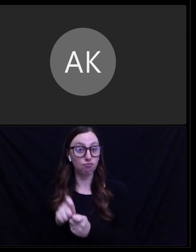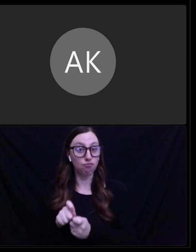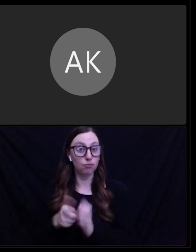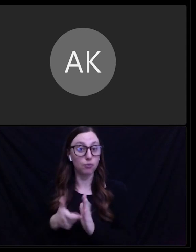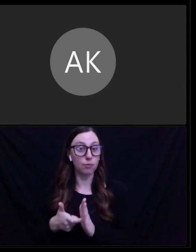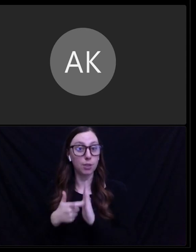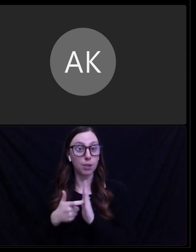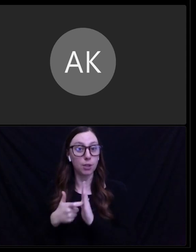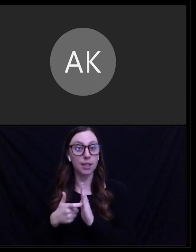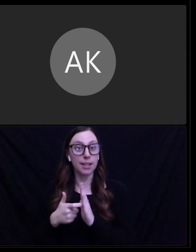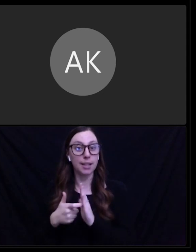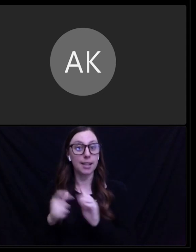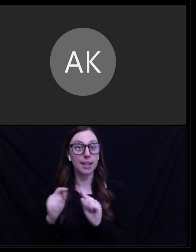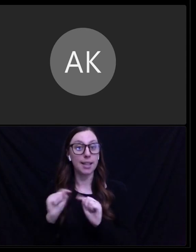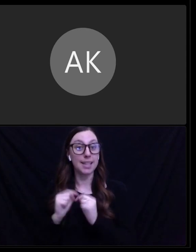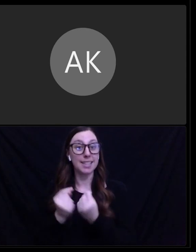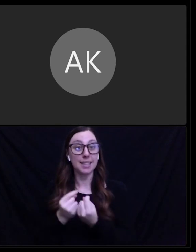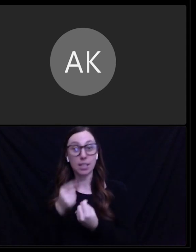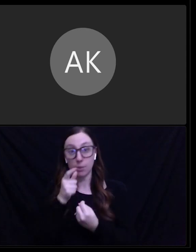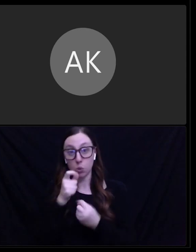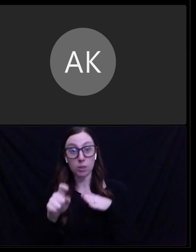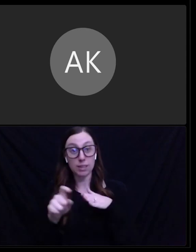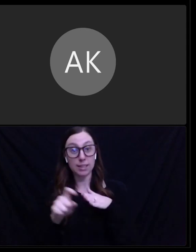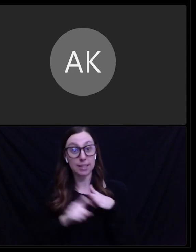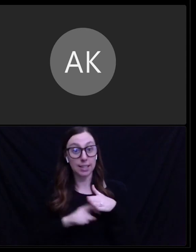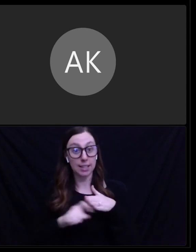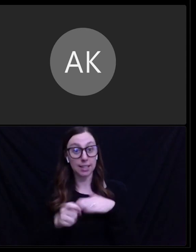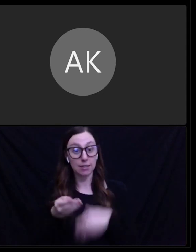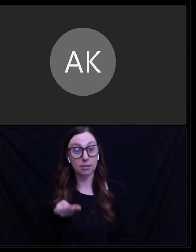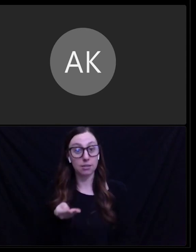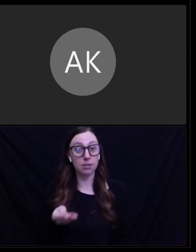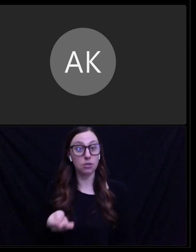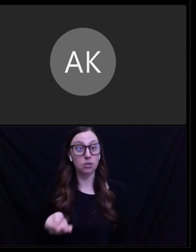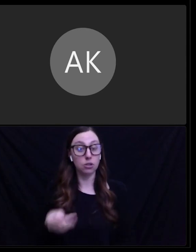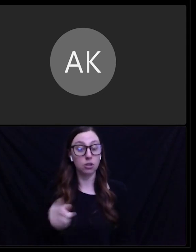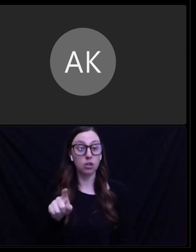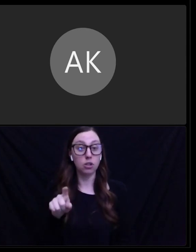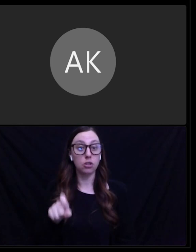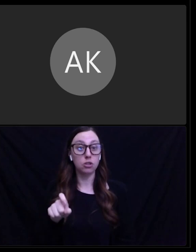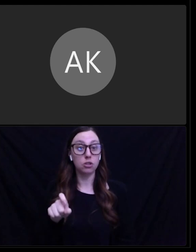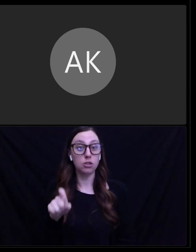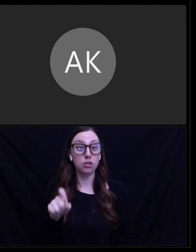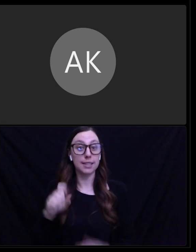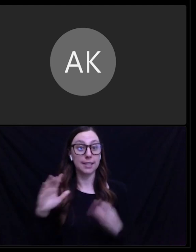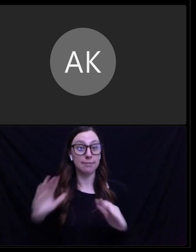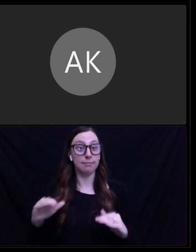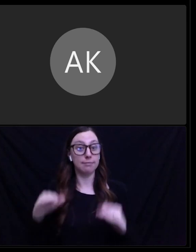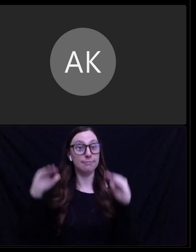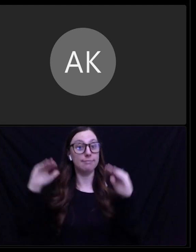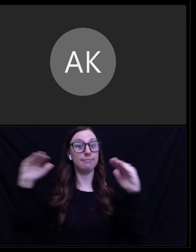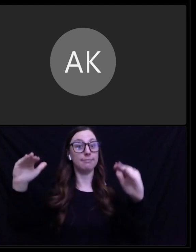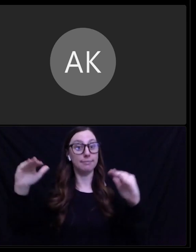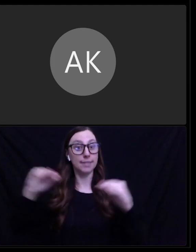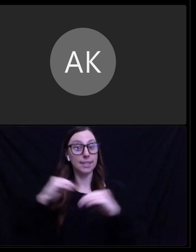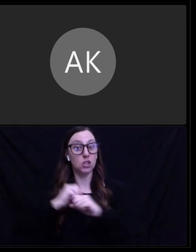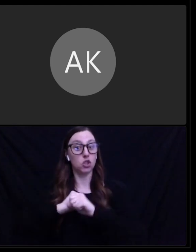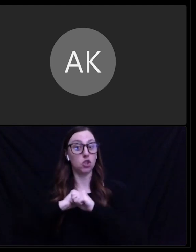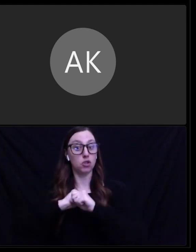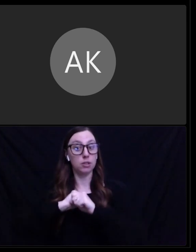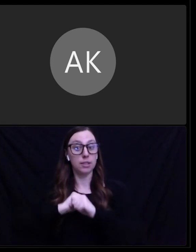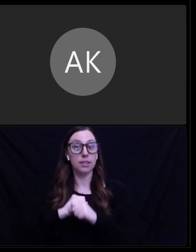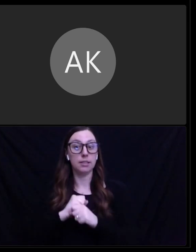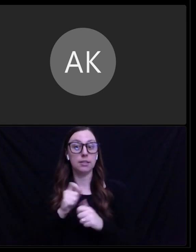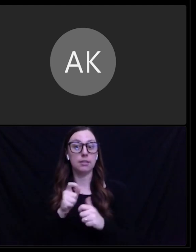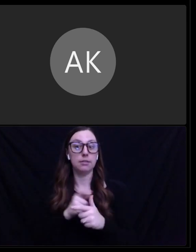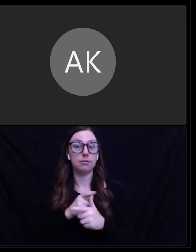the team that is scanning in those absentee ballots should honestly need a higher level of security to then